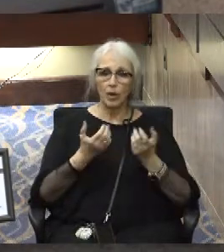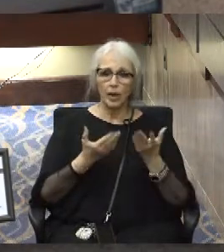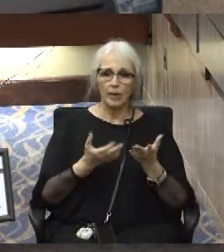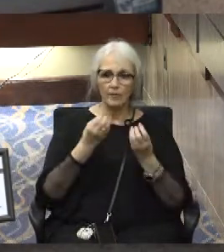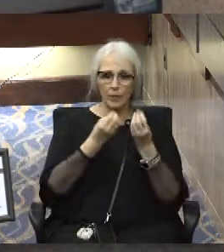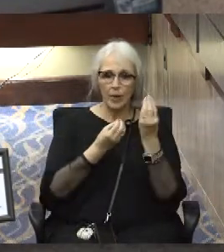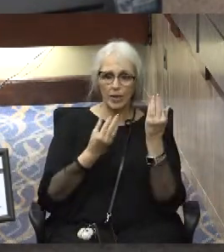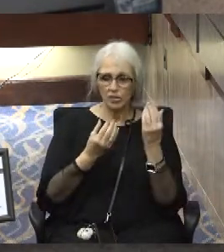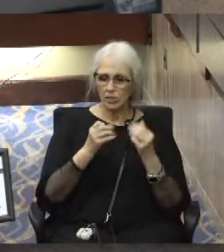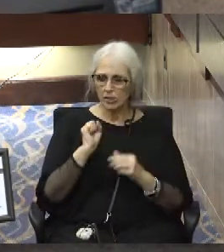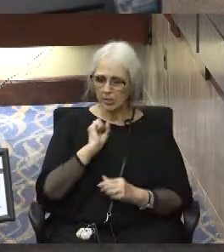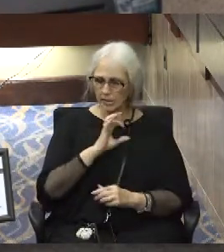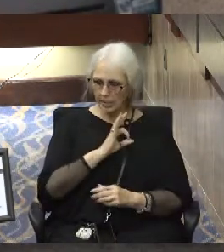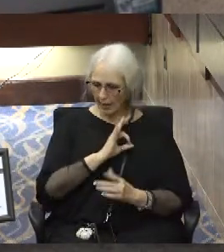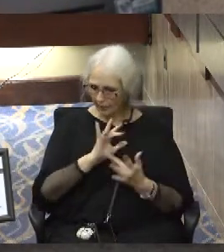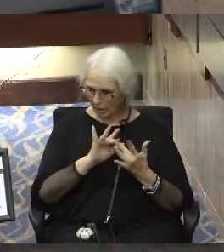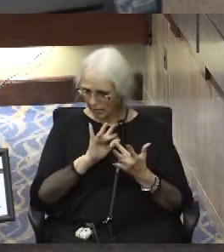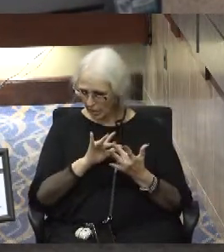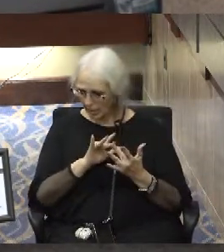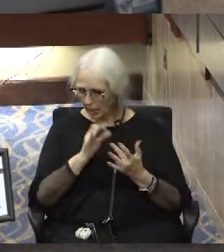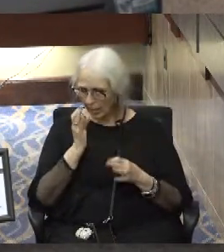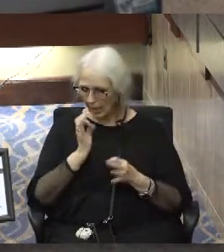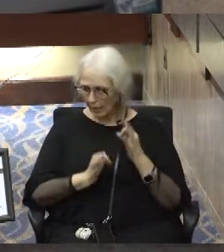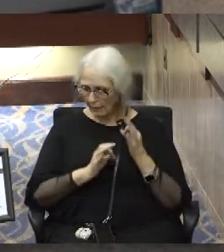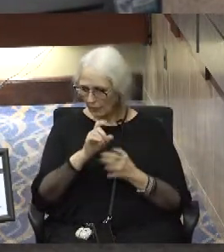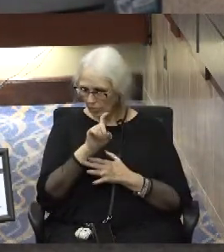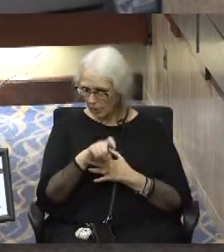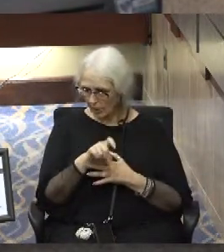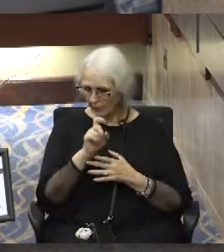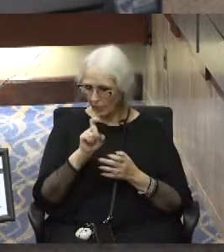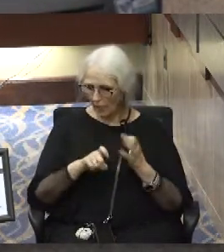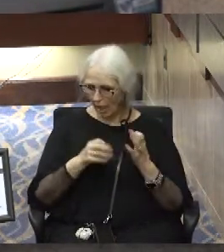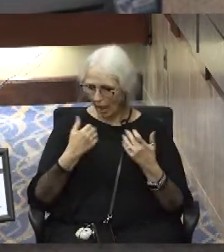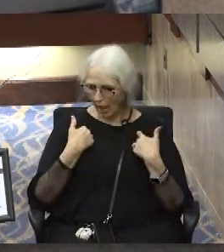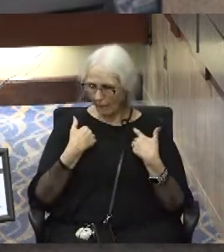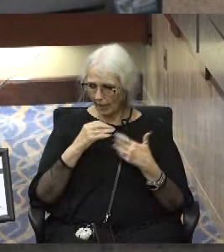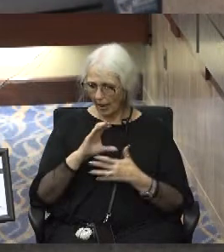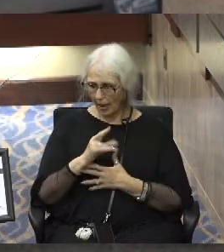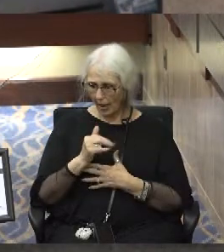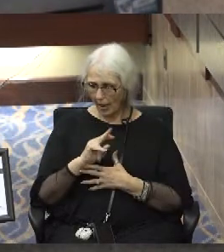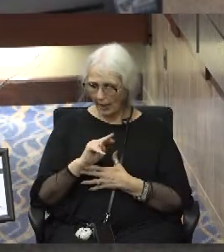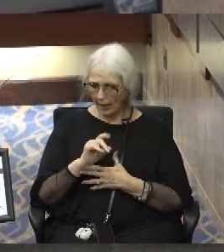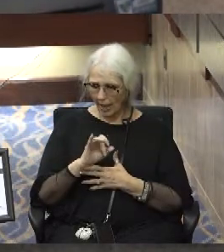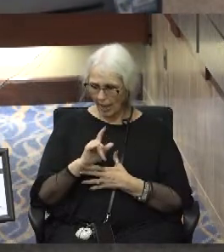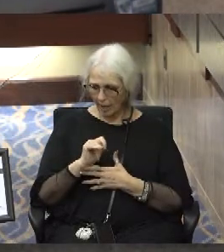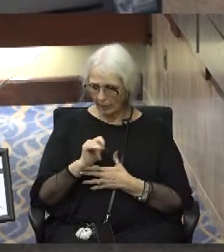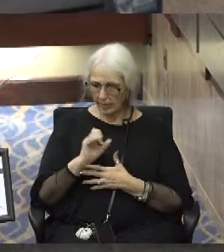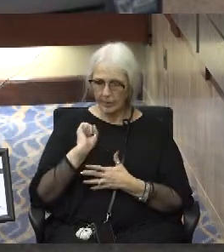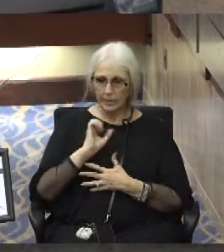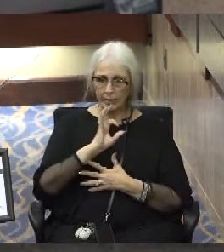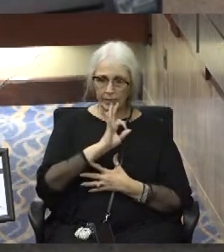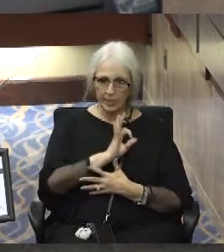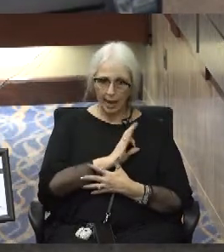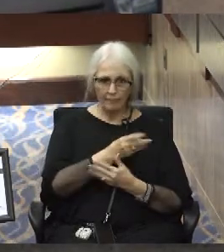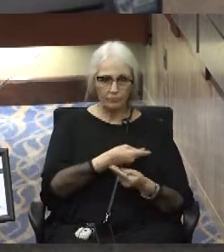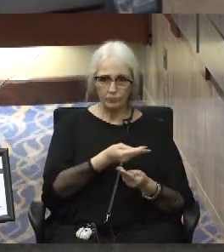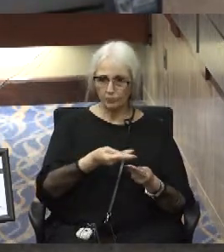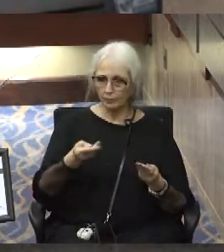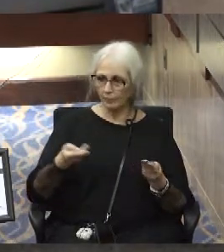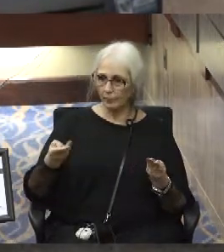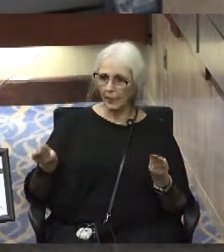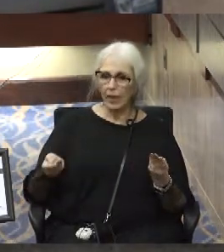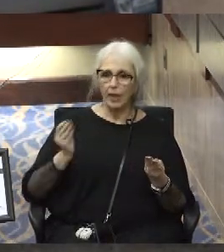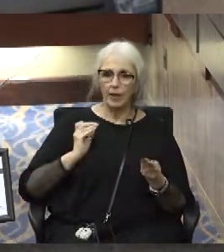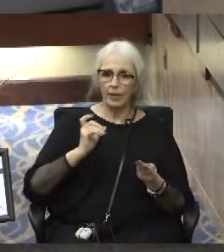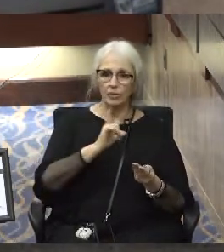information so that staff can contact you if necessary. If you have handouts, please let us know at the beginning of your presentation and staff will distribute those to council. If you're